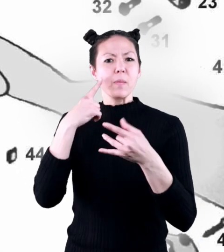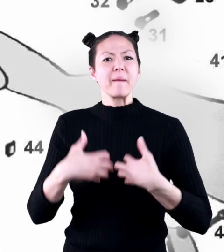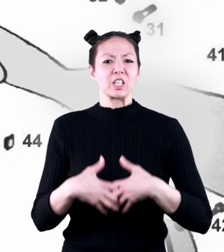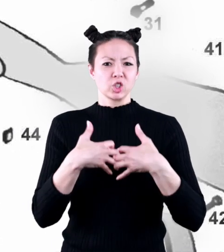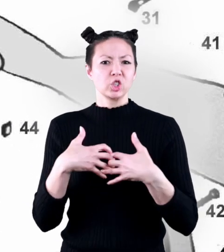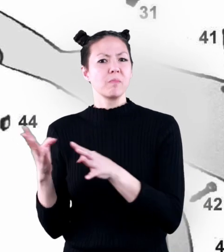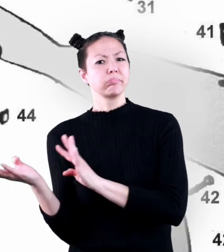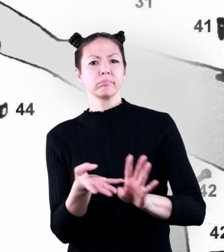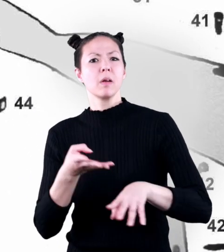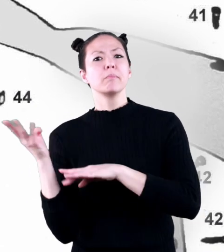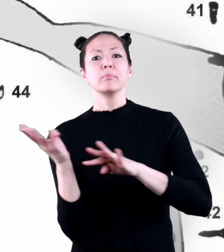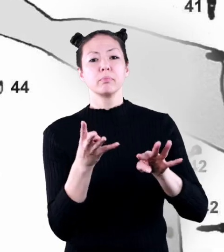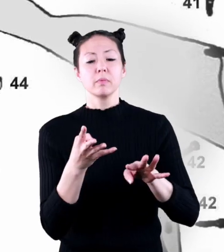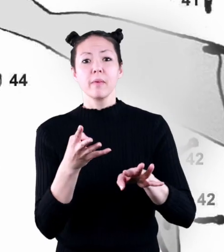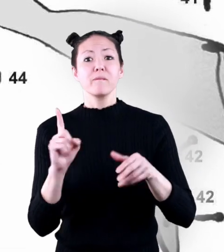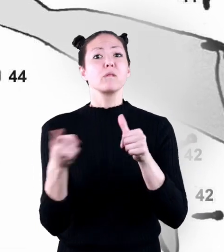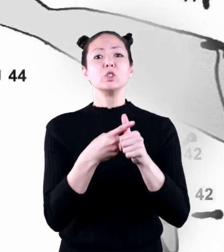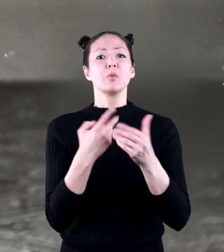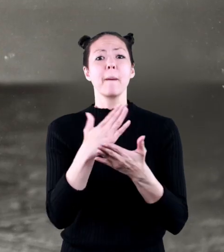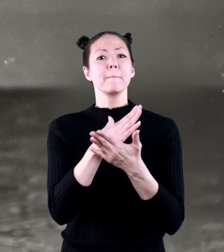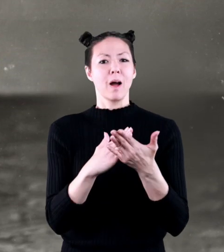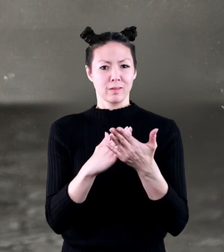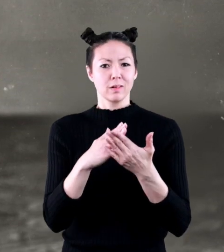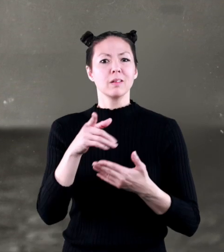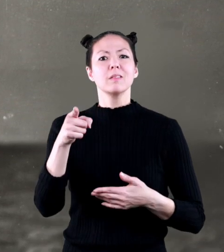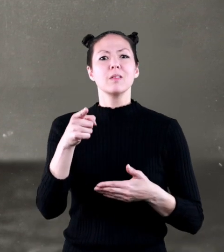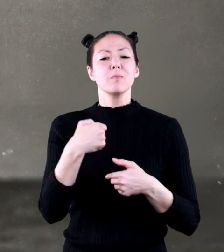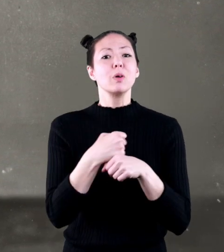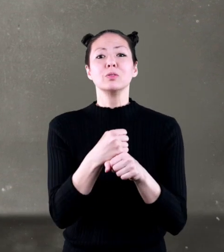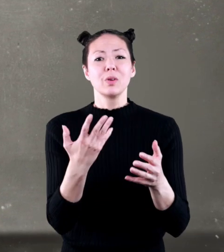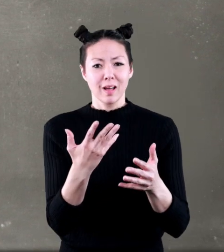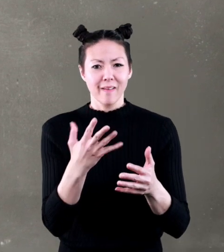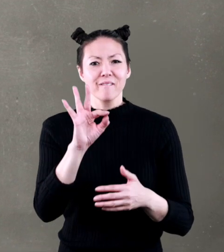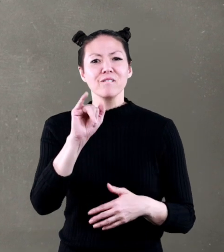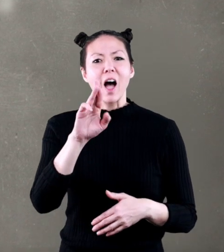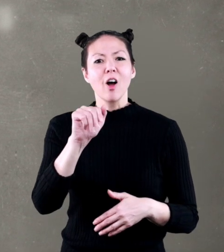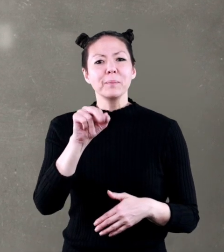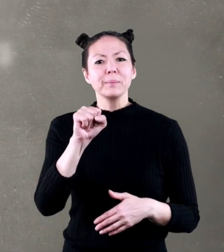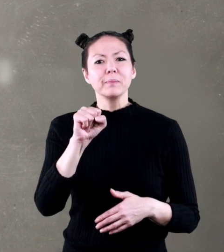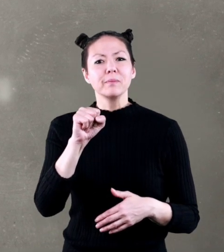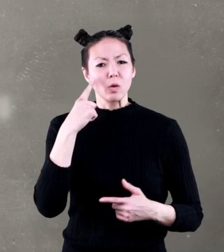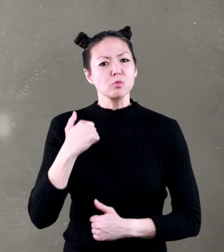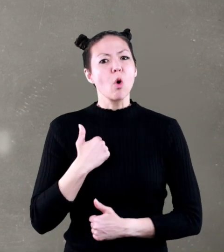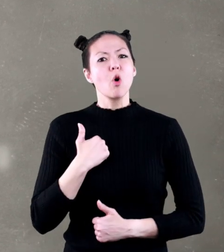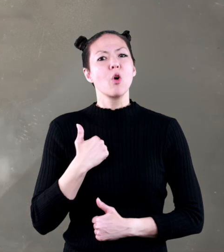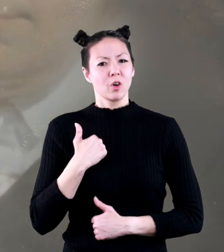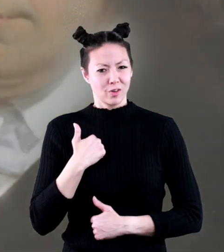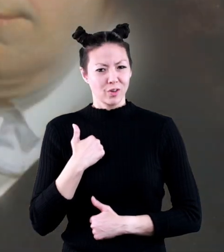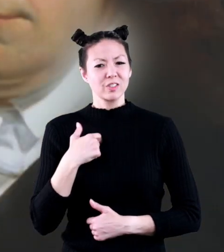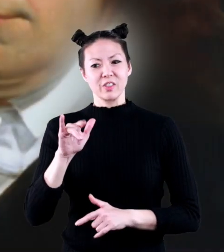manufacturing. The first interchangeable part Whitney produced was used for firearms used by soldiers in that